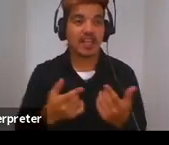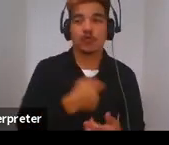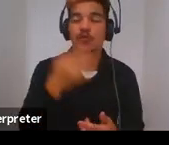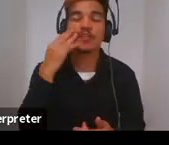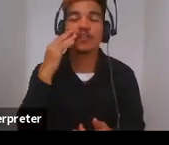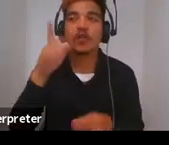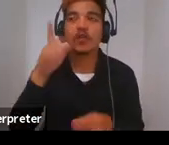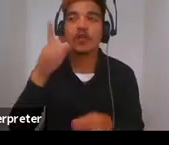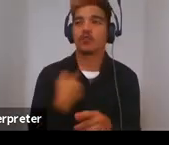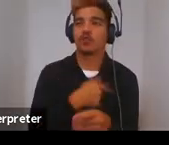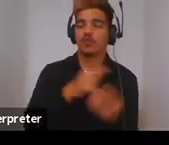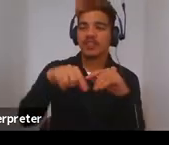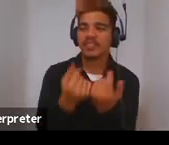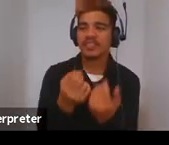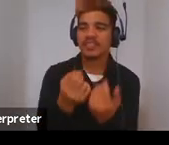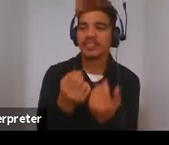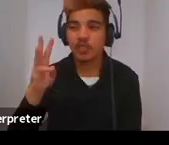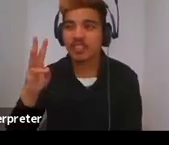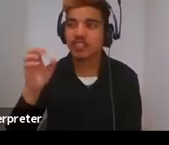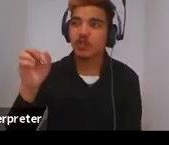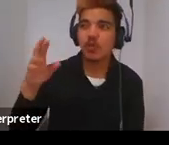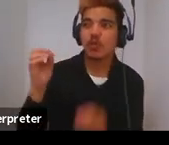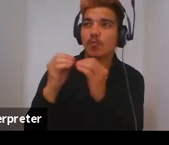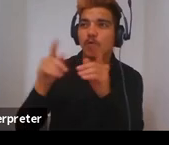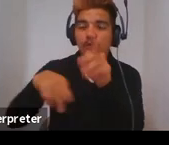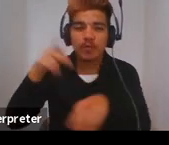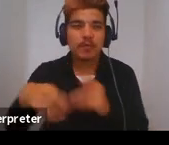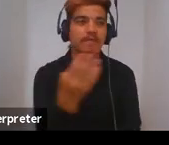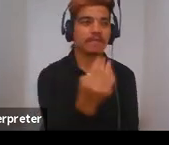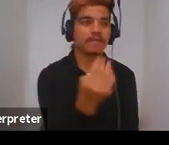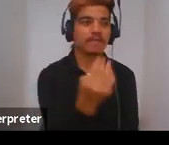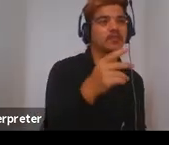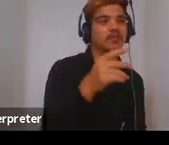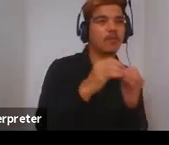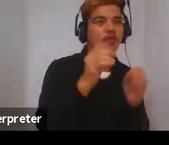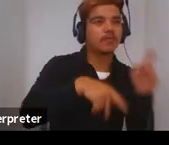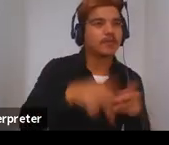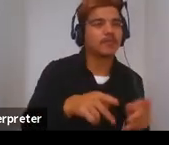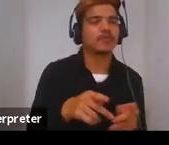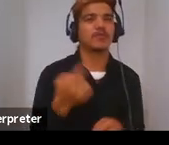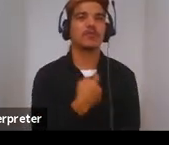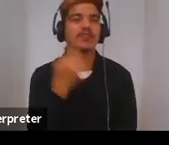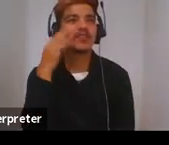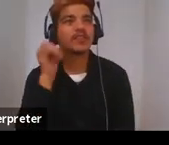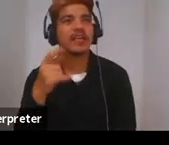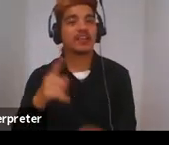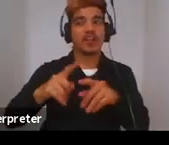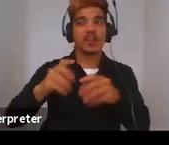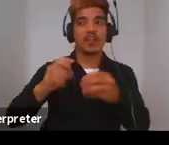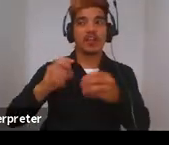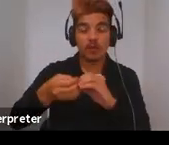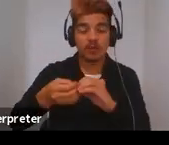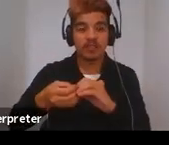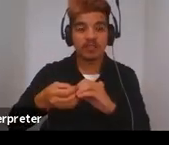group of 6 or more people, 14 or more people, that we know that just basically by the numbers, there